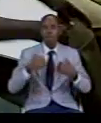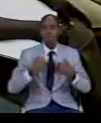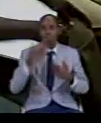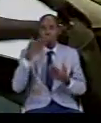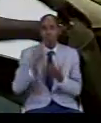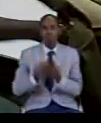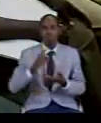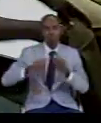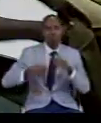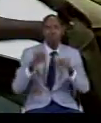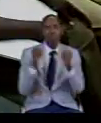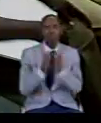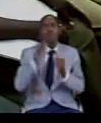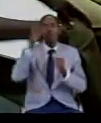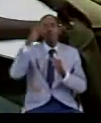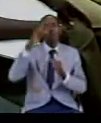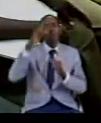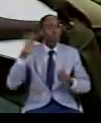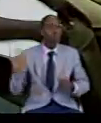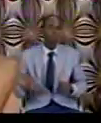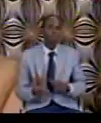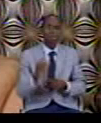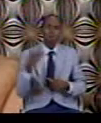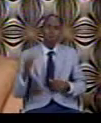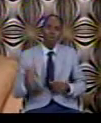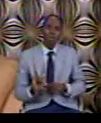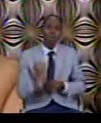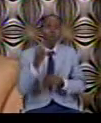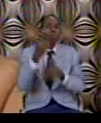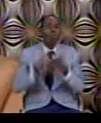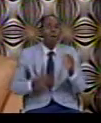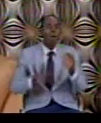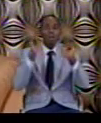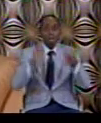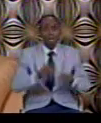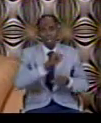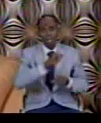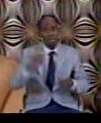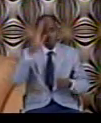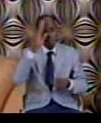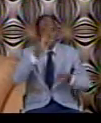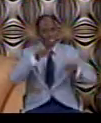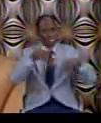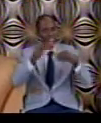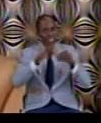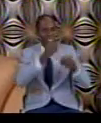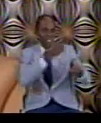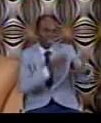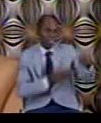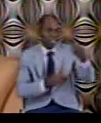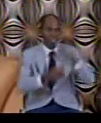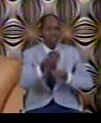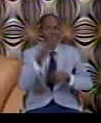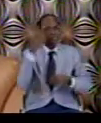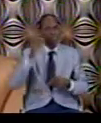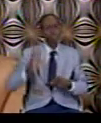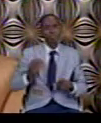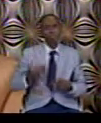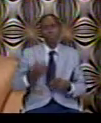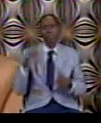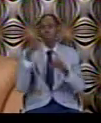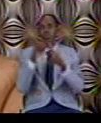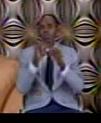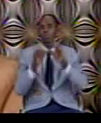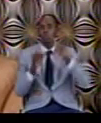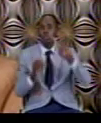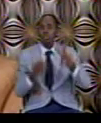ever. His own soul. Or what shall a man give in exchange for his soul? Point number two, then,